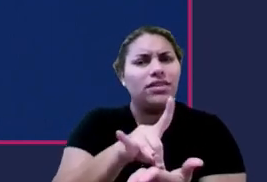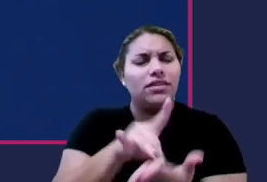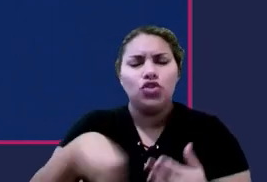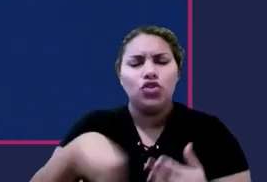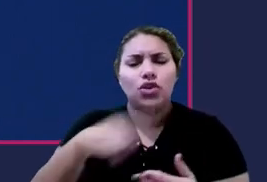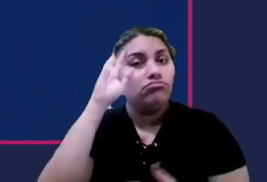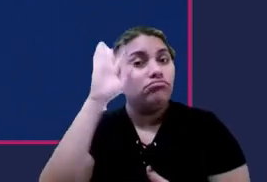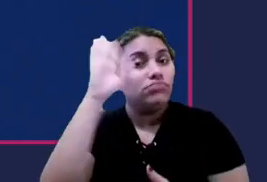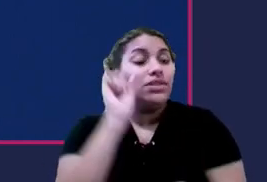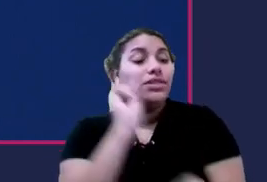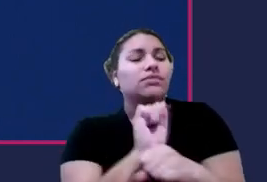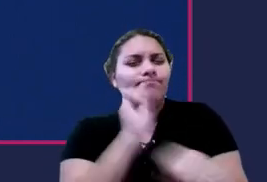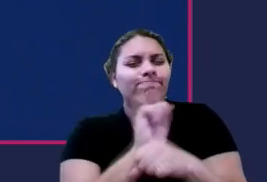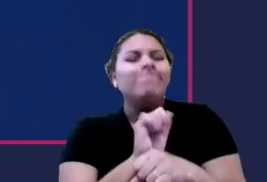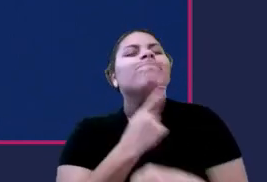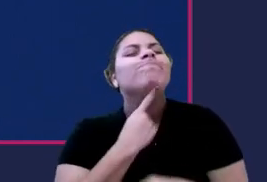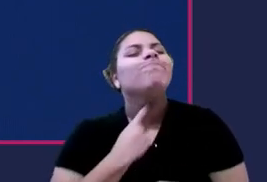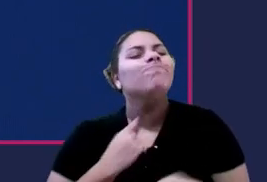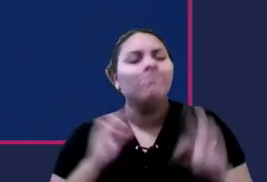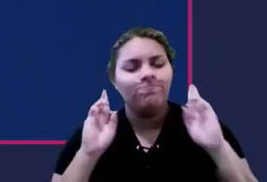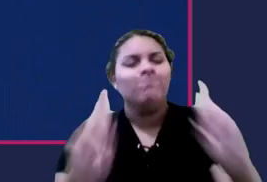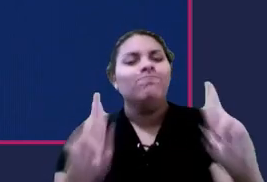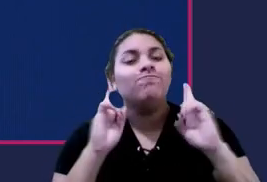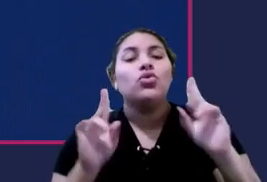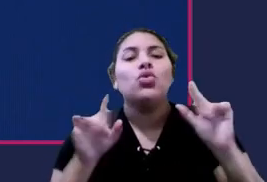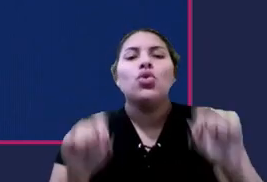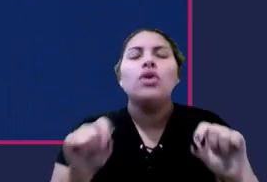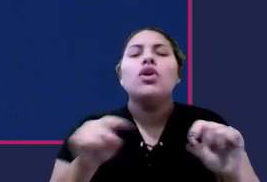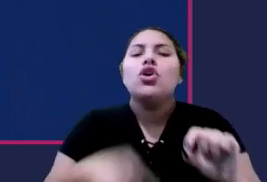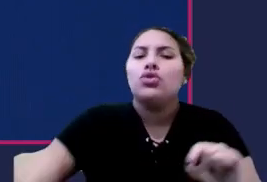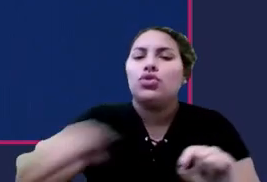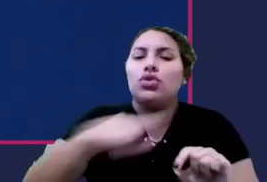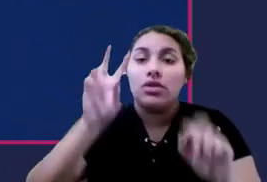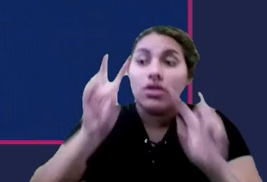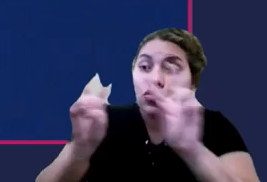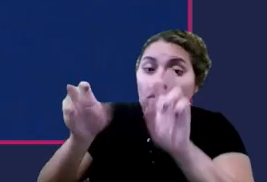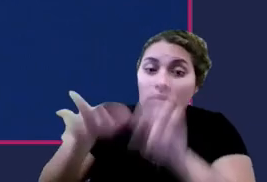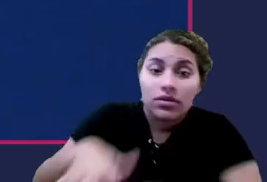I think that's the actual